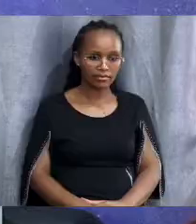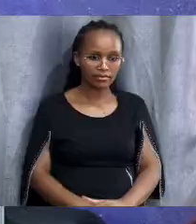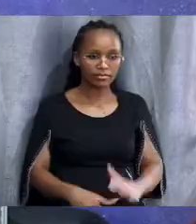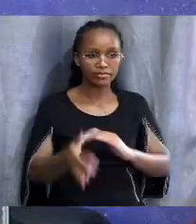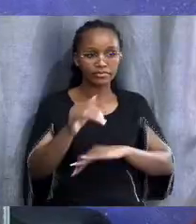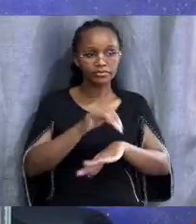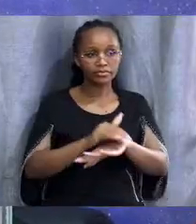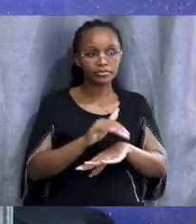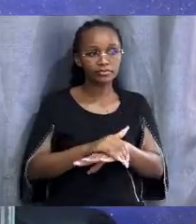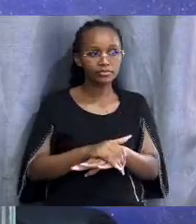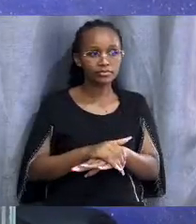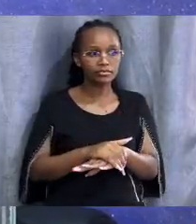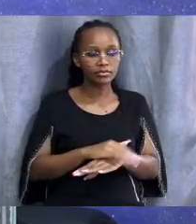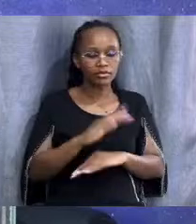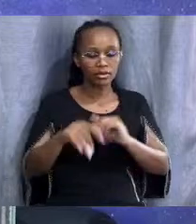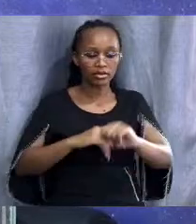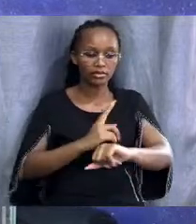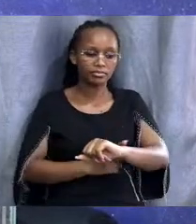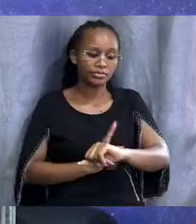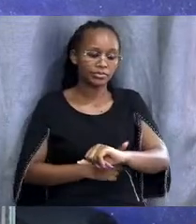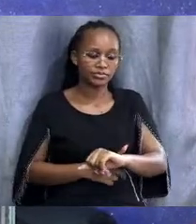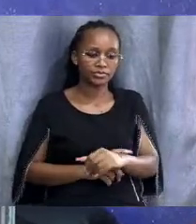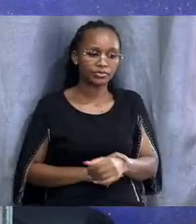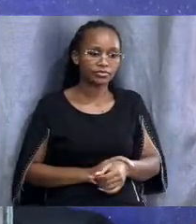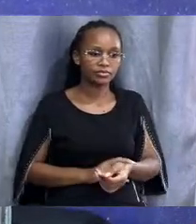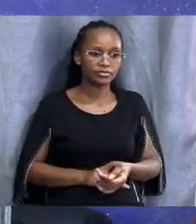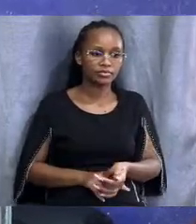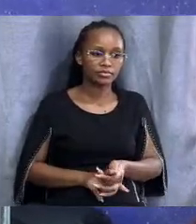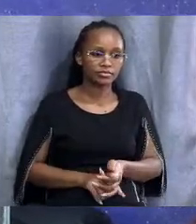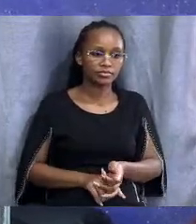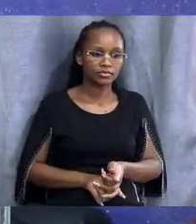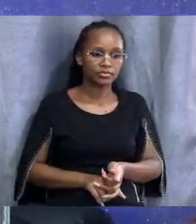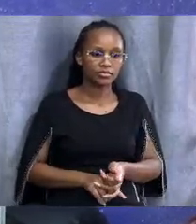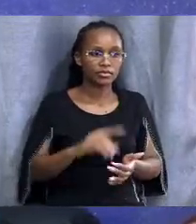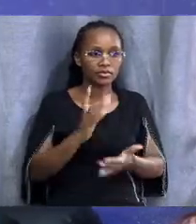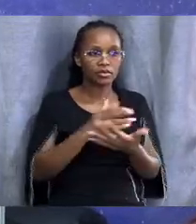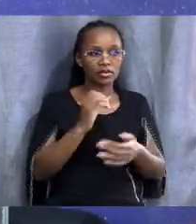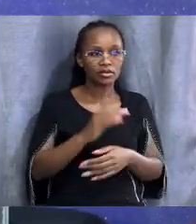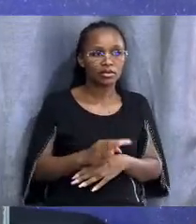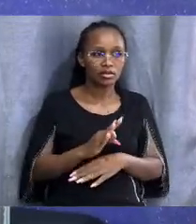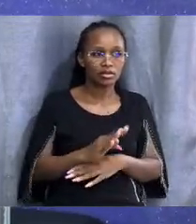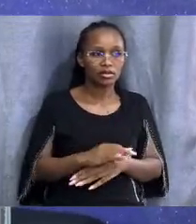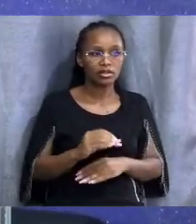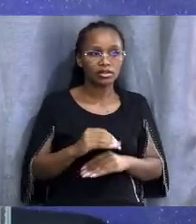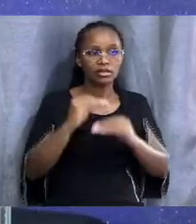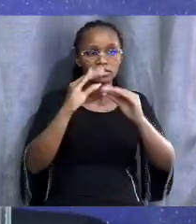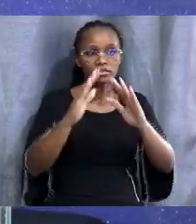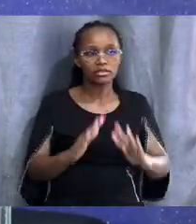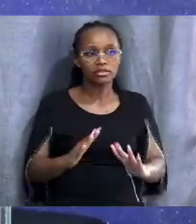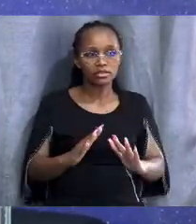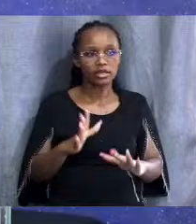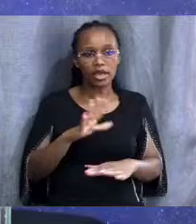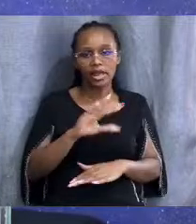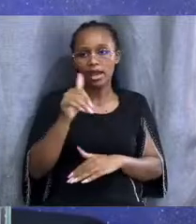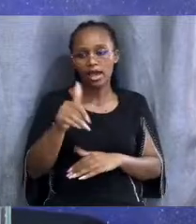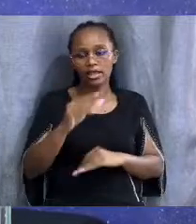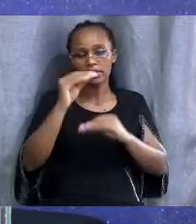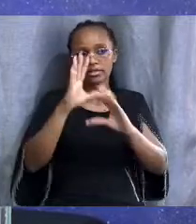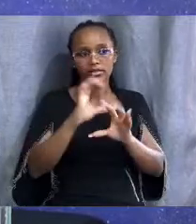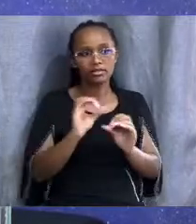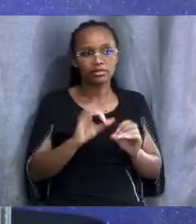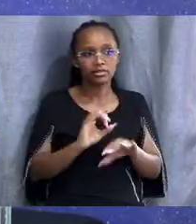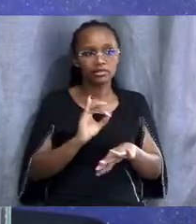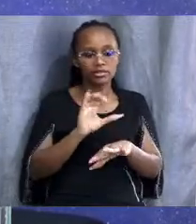God is good, and all the time. On behalf of the teaching and non-teaching staff of